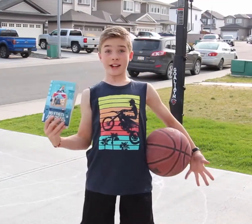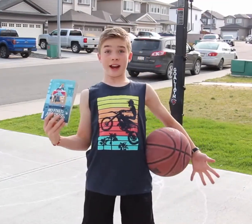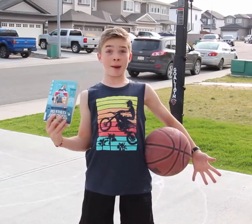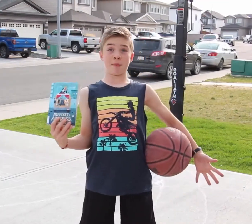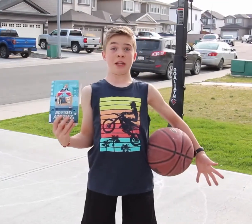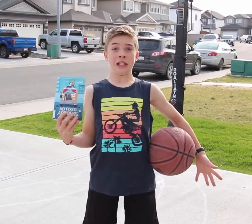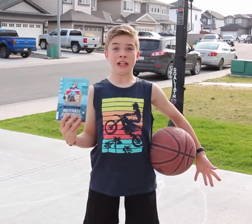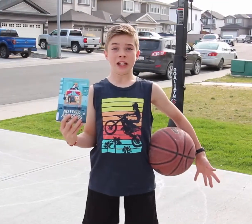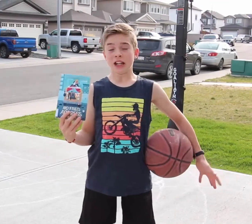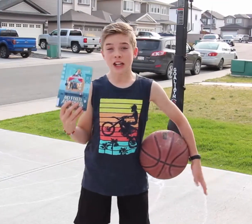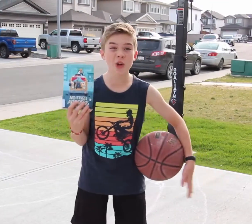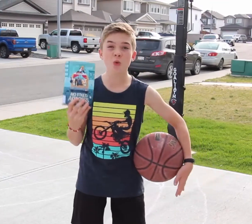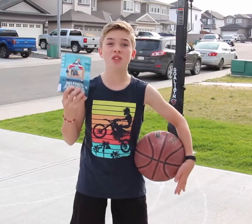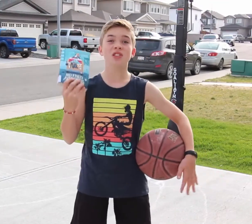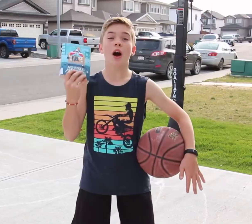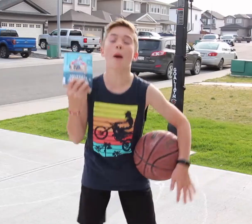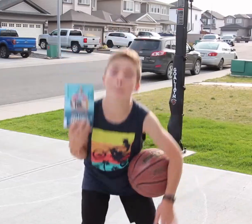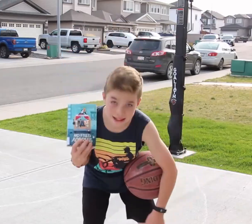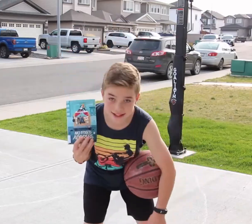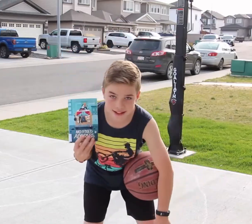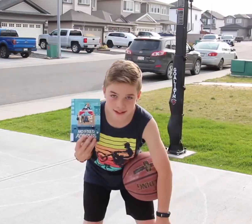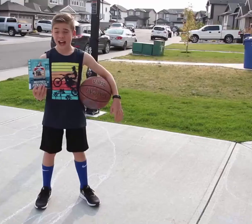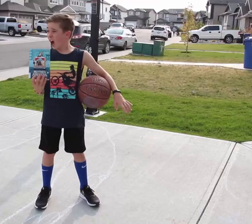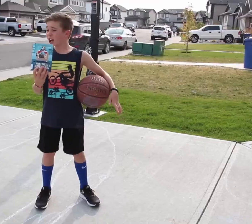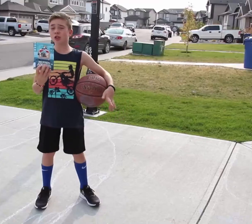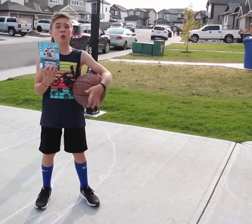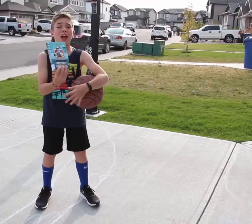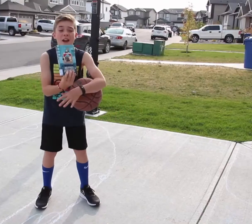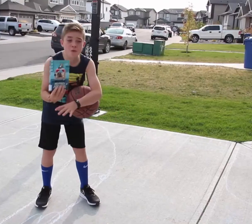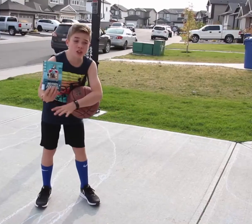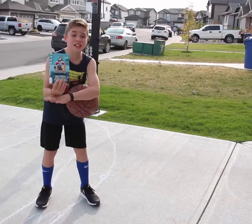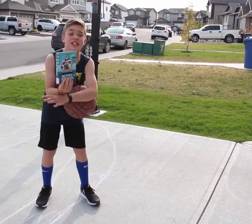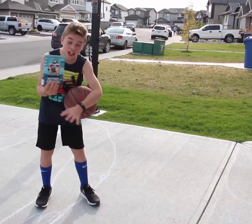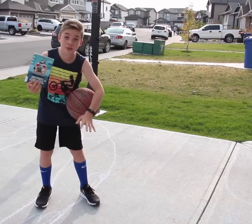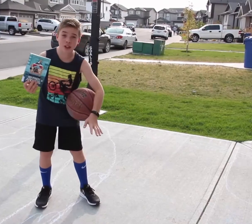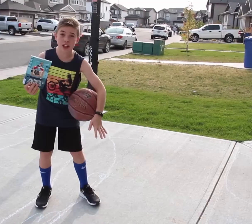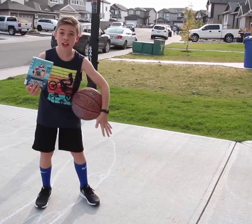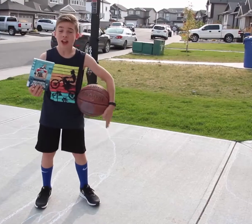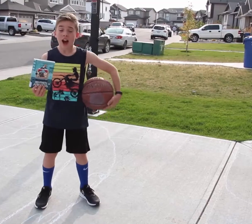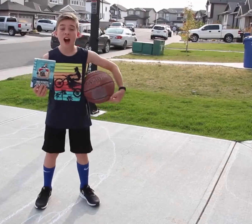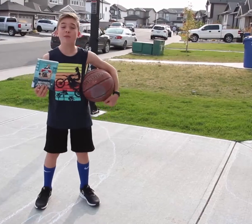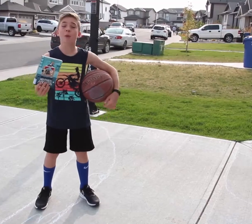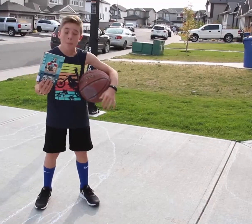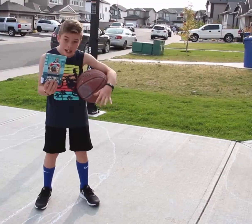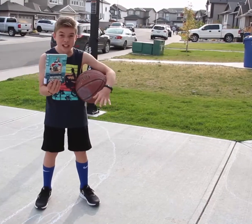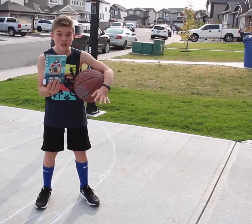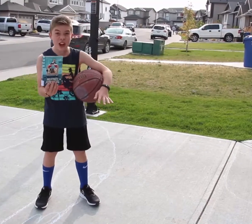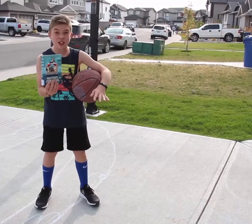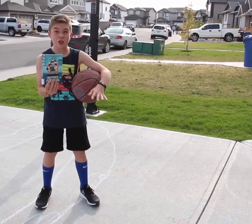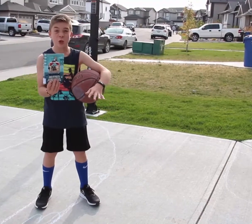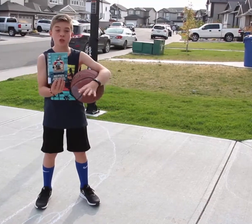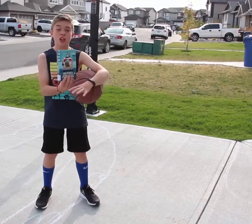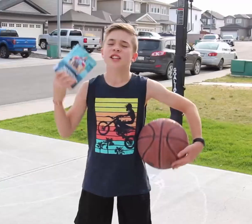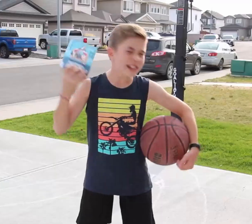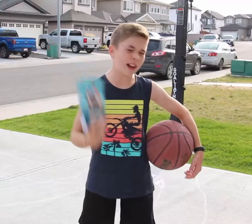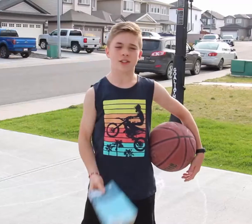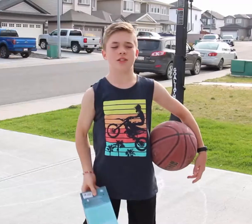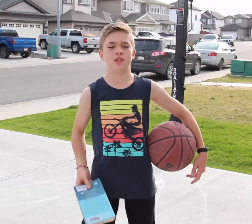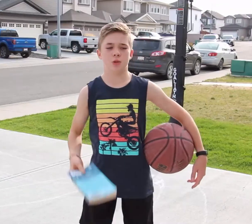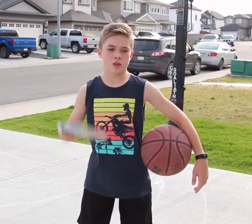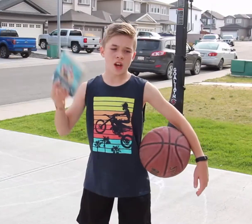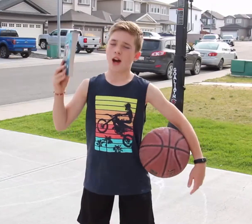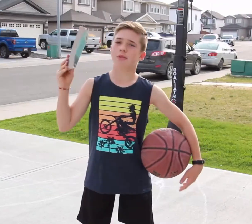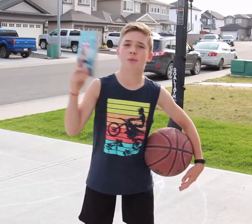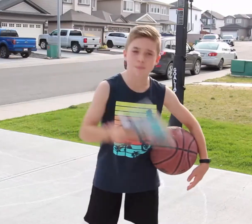What's gonna happen? It was amazing. I enjoyed every second of it. I'm your biggest fan, Suze. You nailed